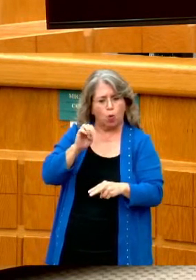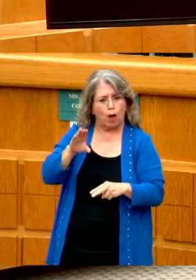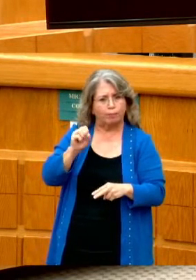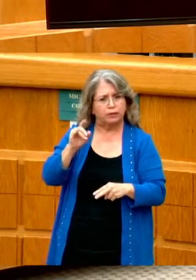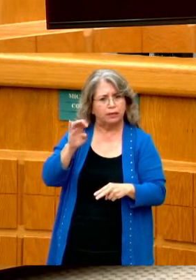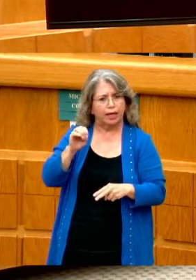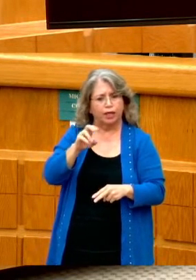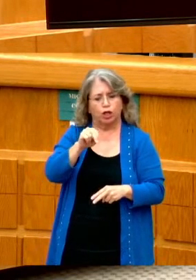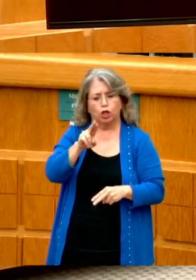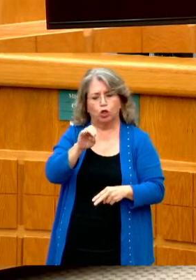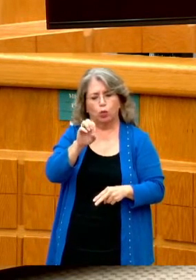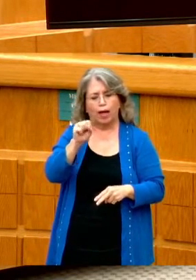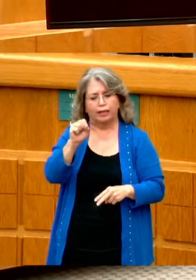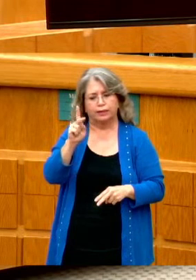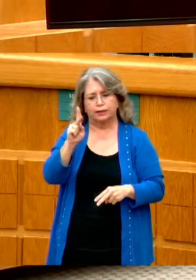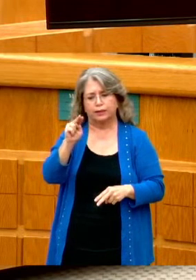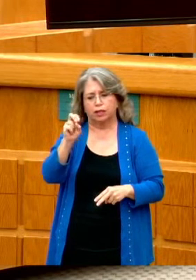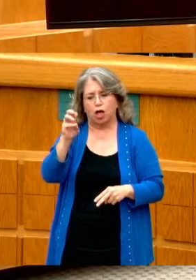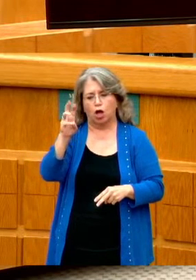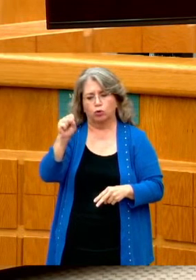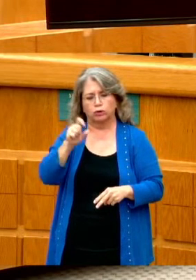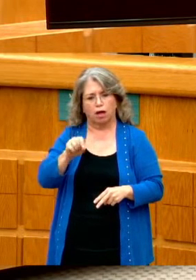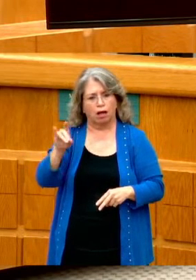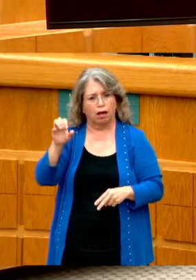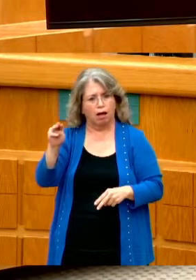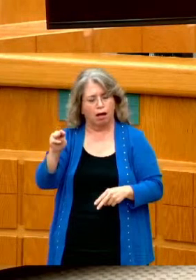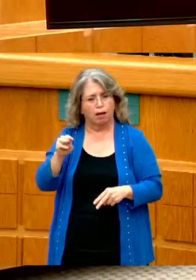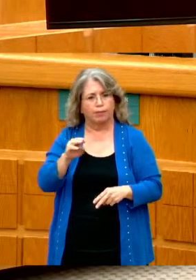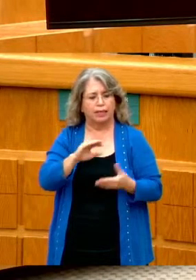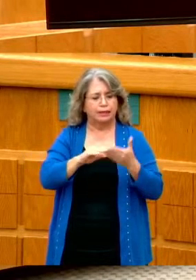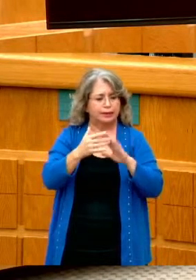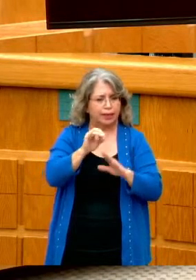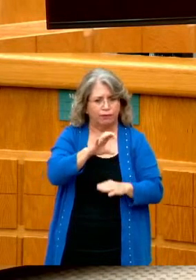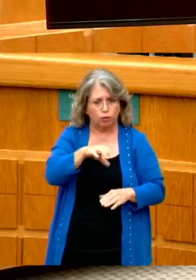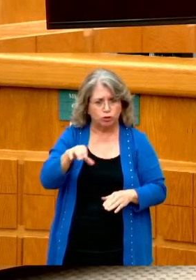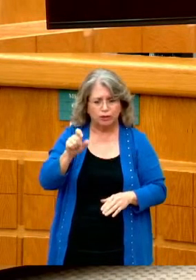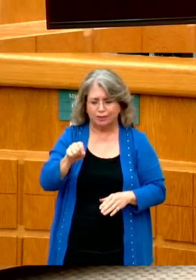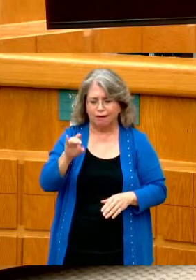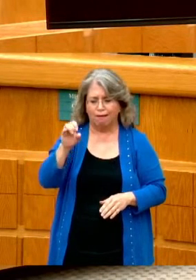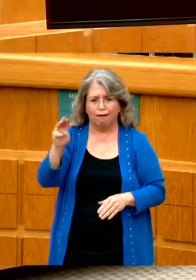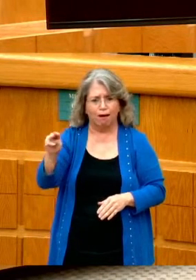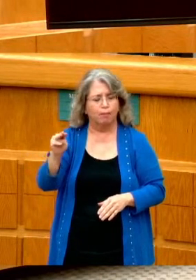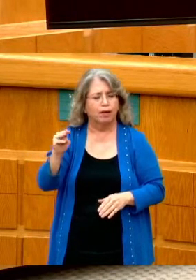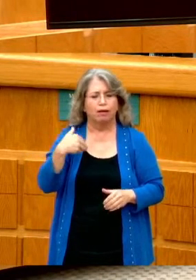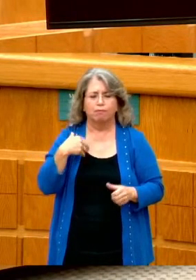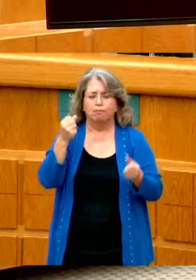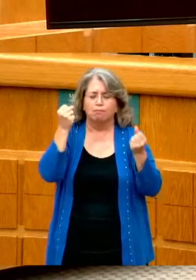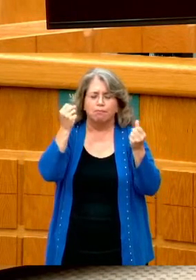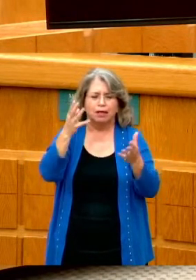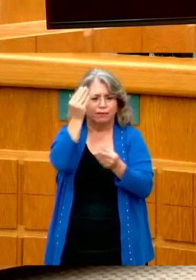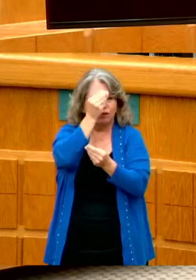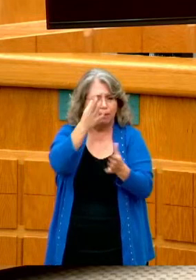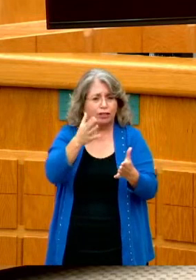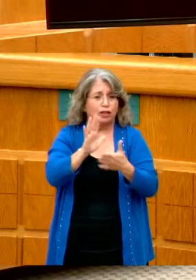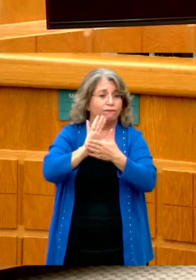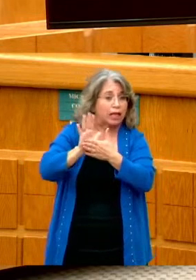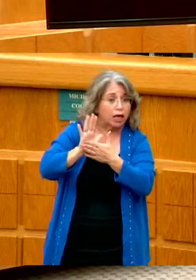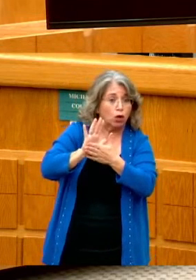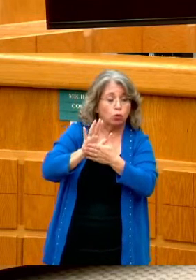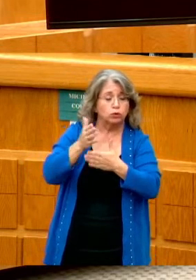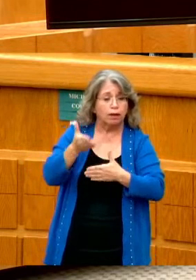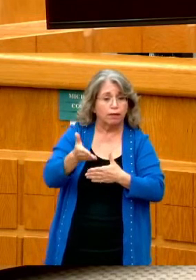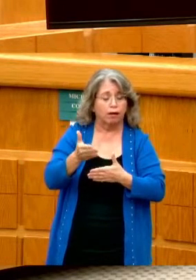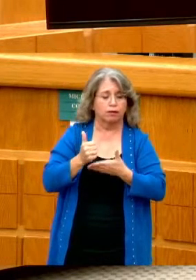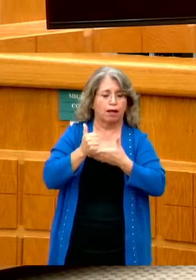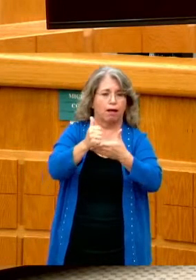nuecesnos.com, cityofcorpuschristi.com, or nuecesco.com. We have all kinds of information and videos to help you